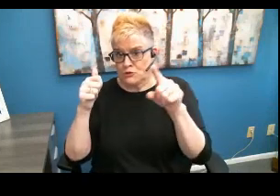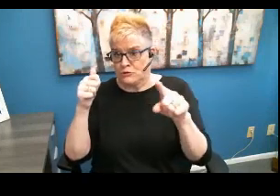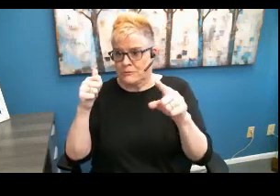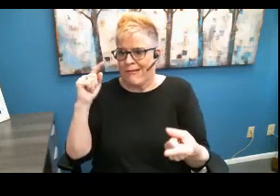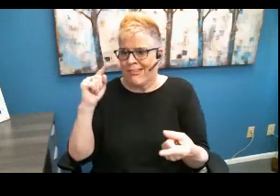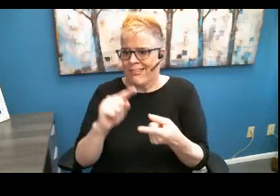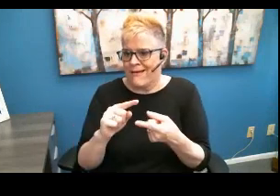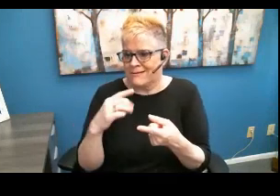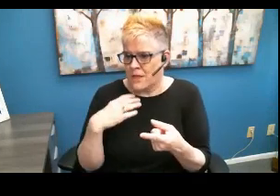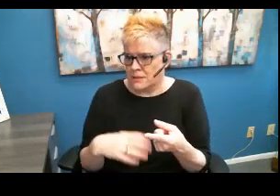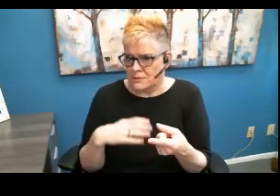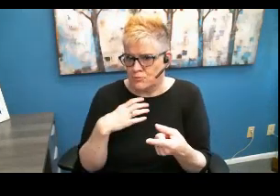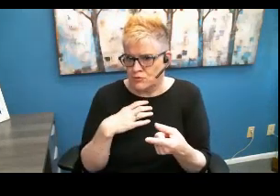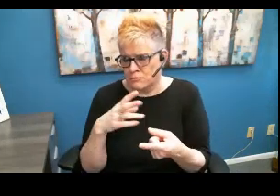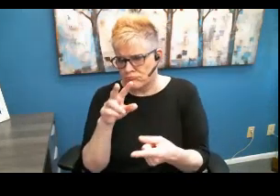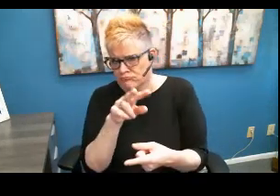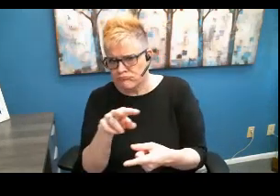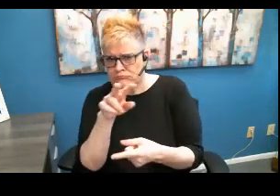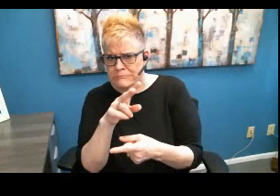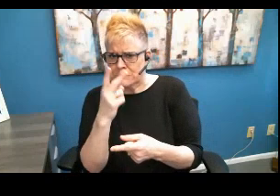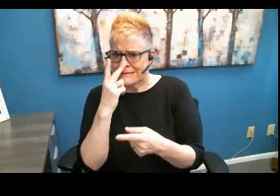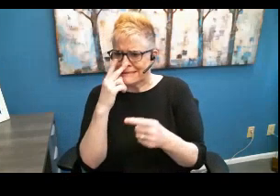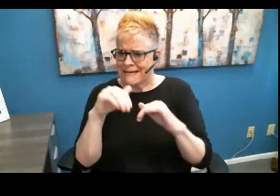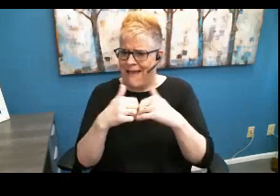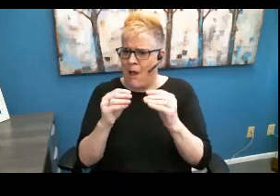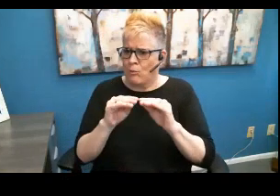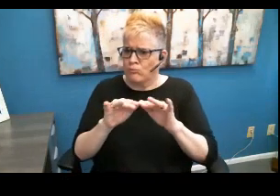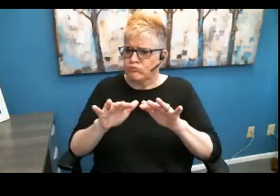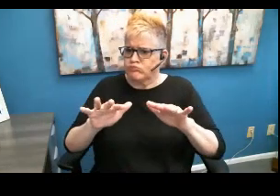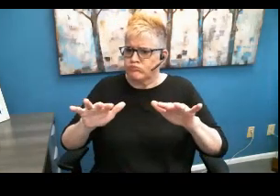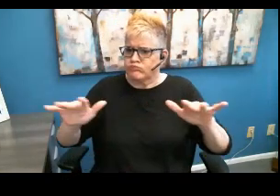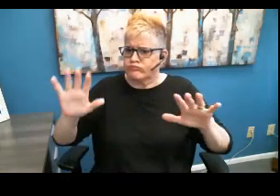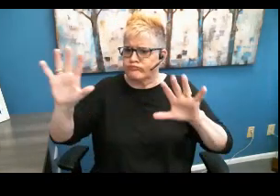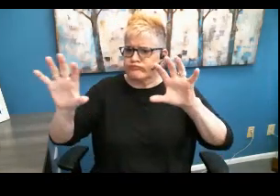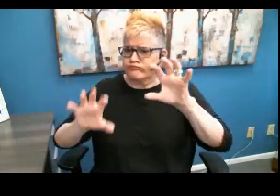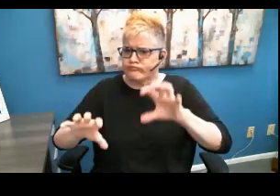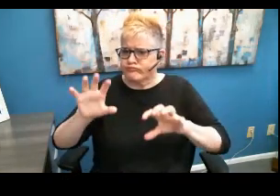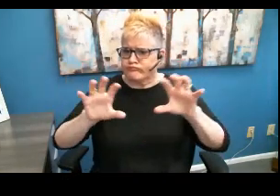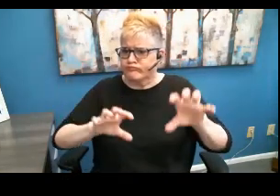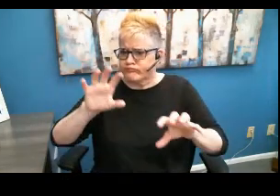customers, but it just shows you how we're spread throughout the state of Pennsylvania.